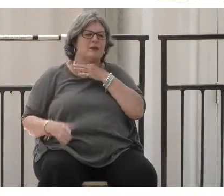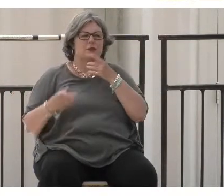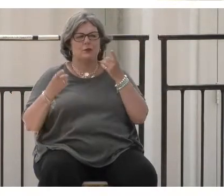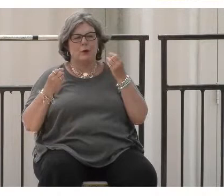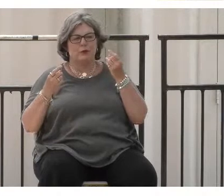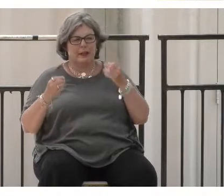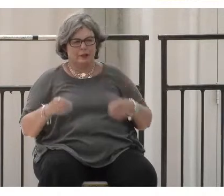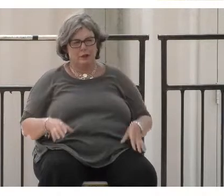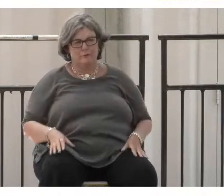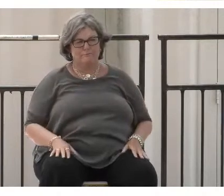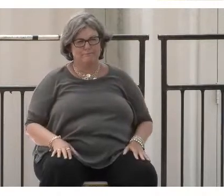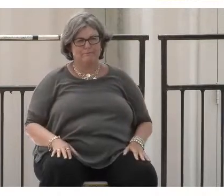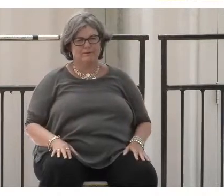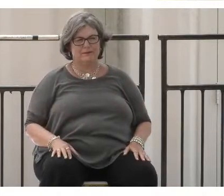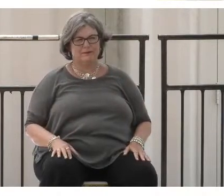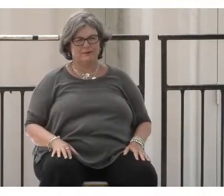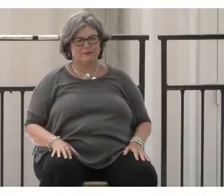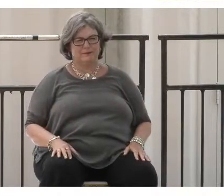Thanks.